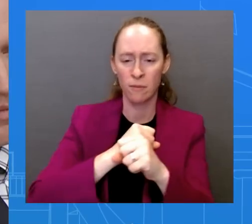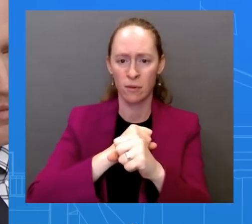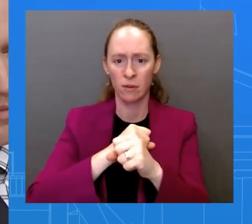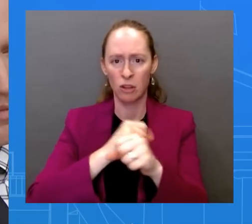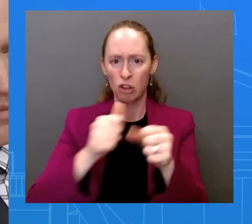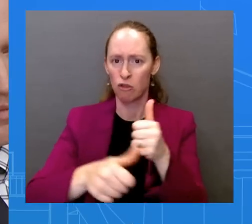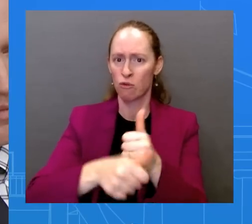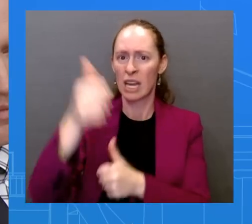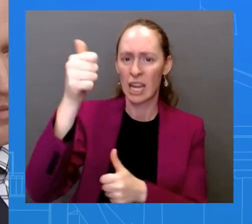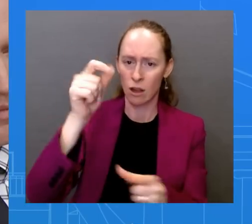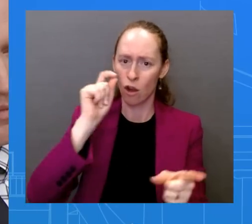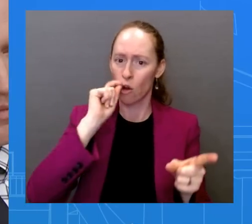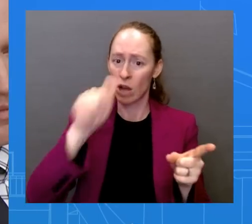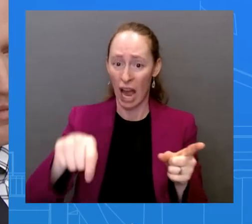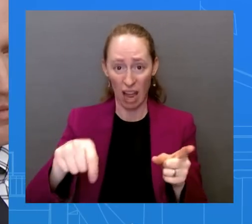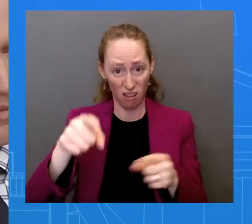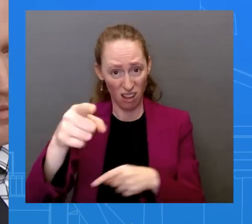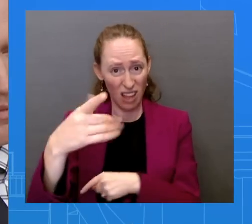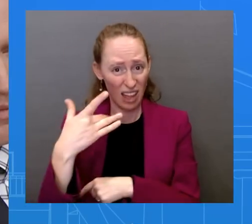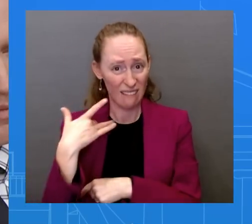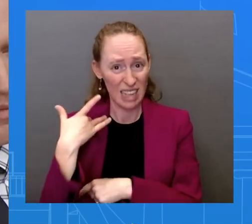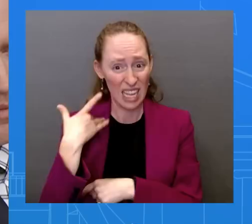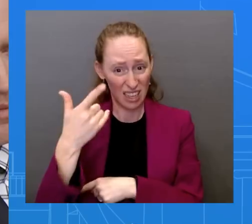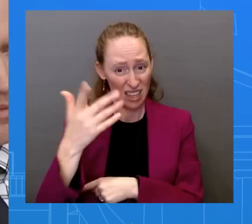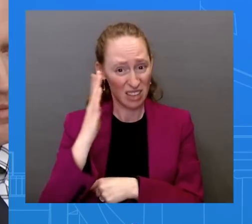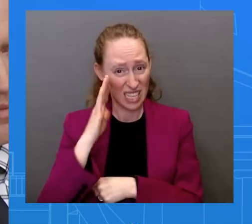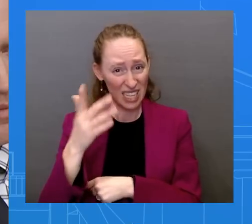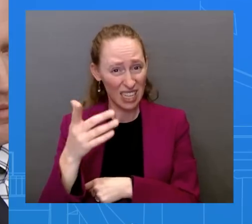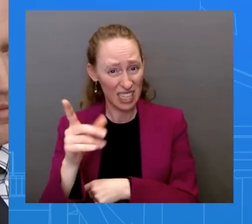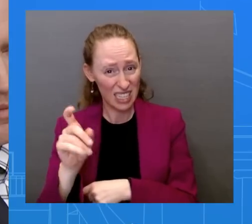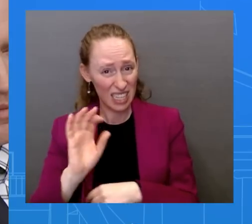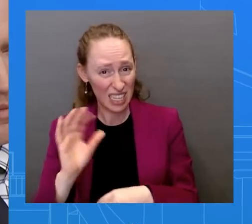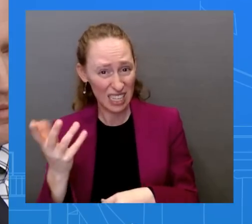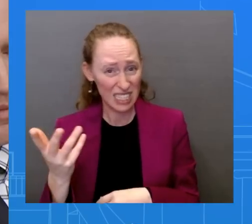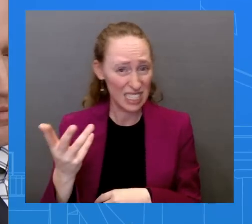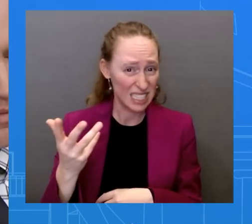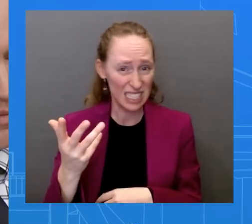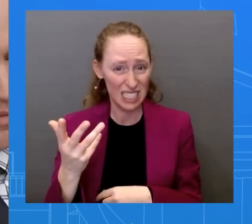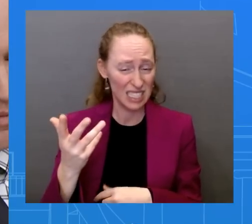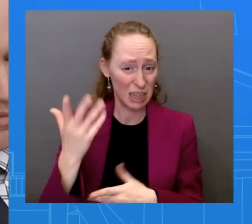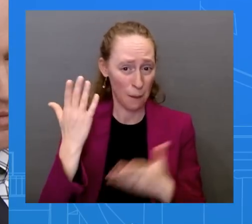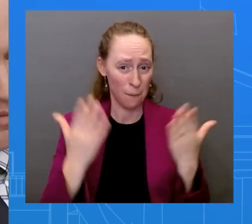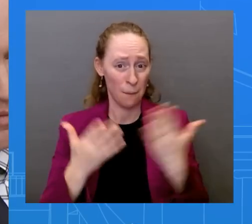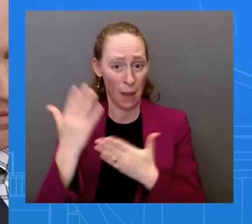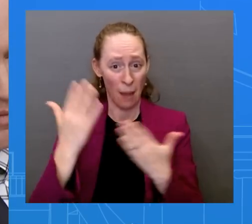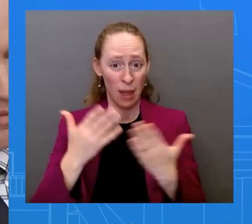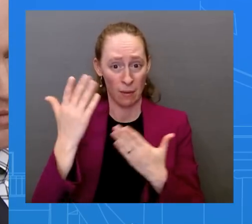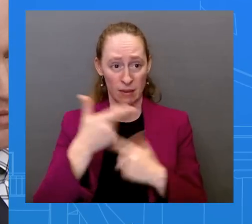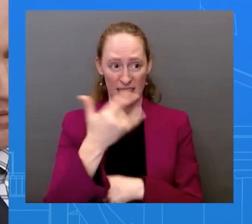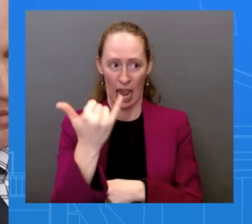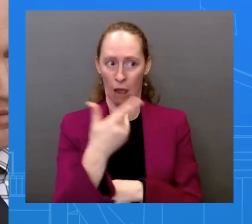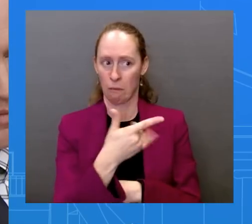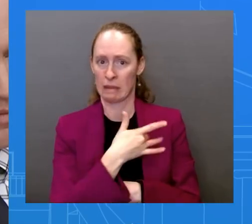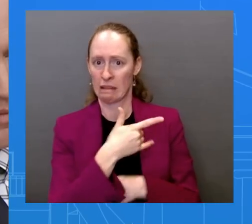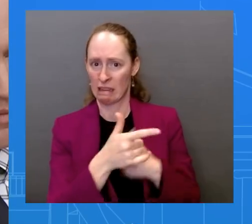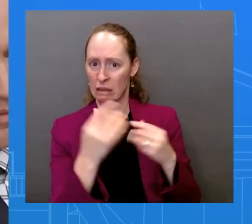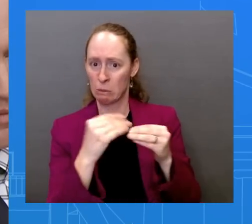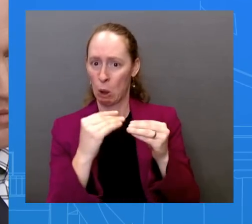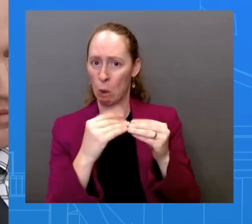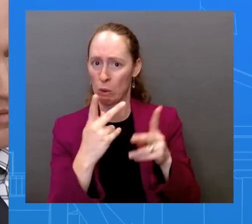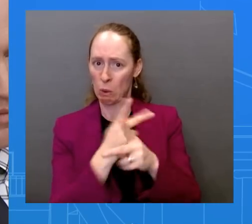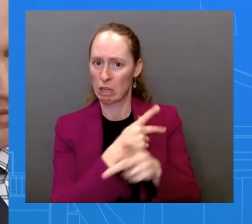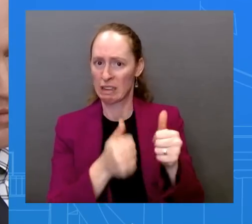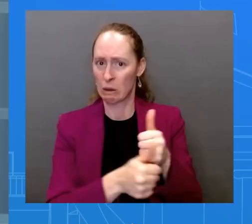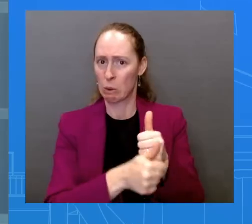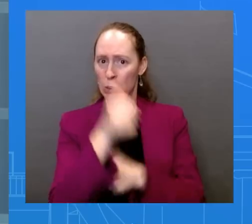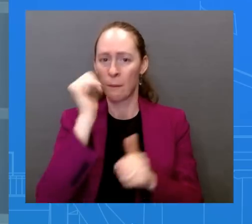it believe the chances of Russia using nuclear weapons is higher now than it was in February, in March, given what's happened on the battlefield?